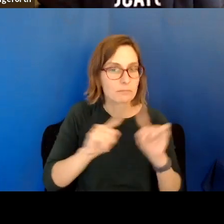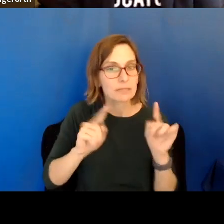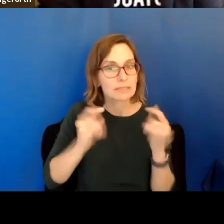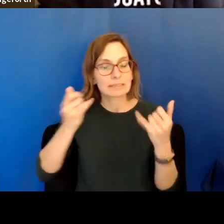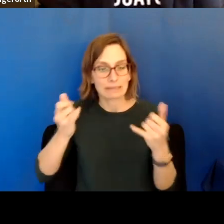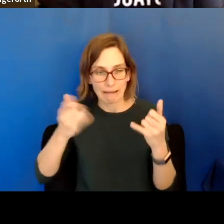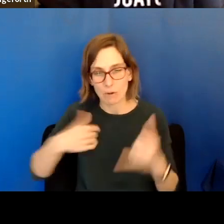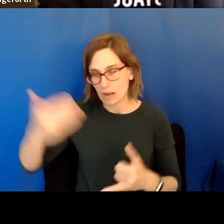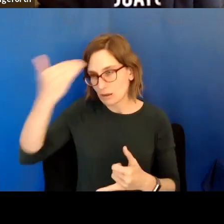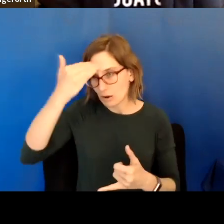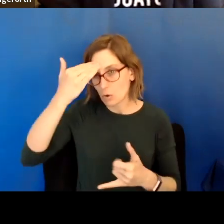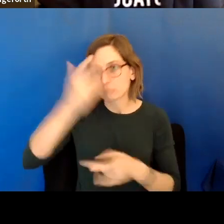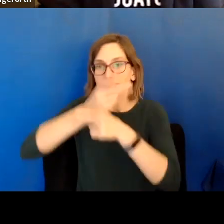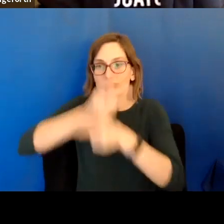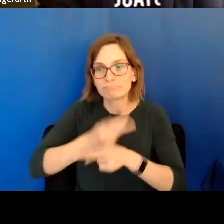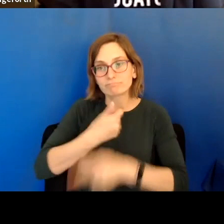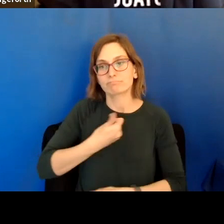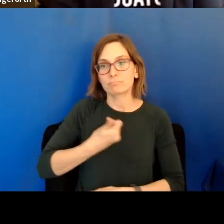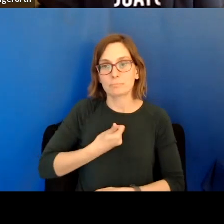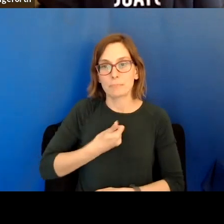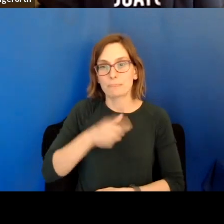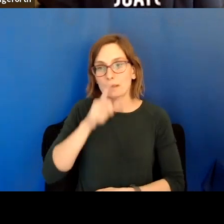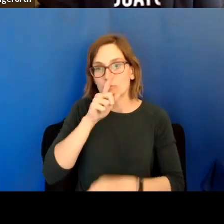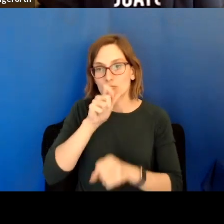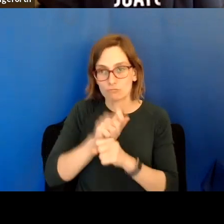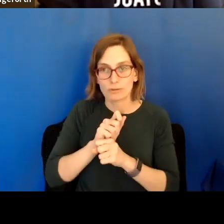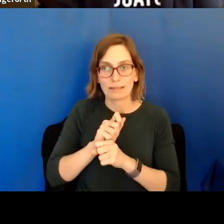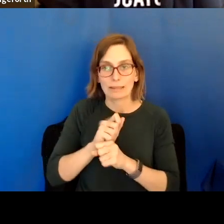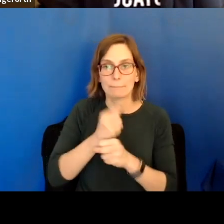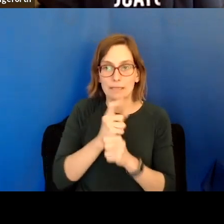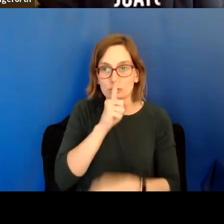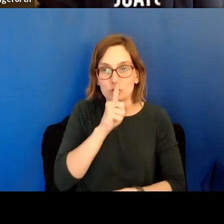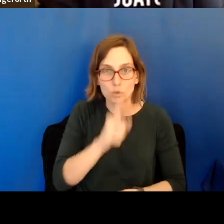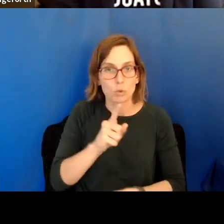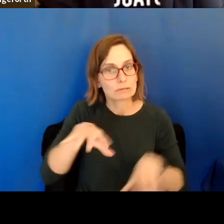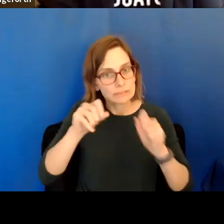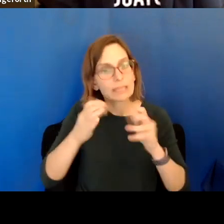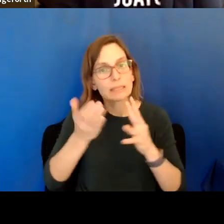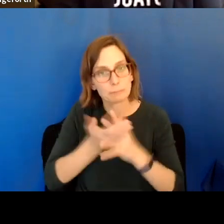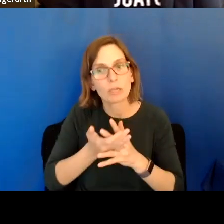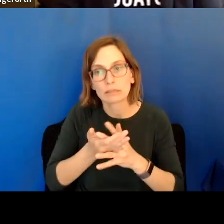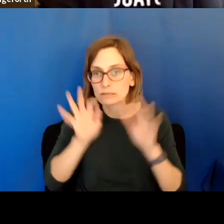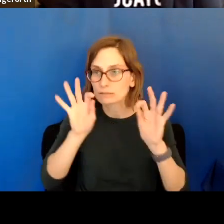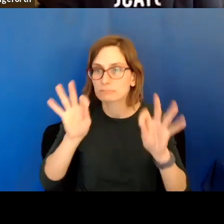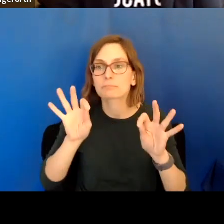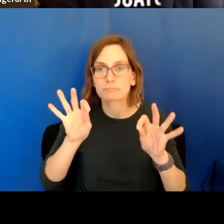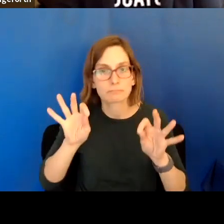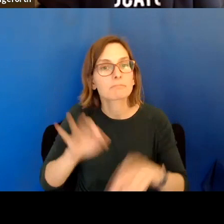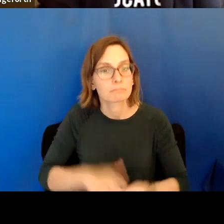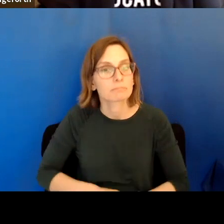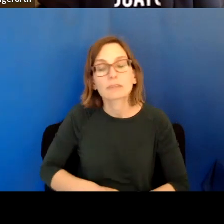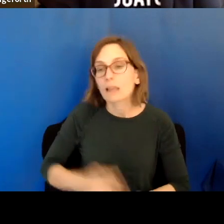to really take care of myself and how to really make sure that you're taking breaks. Mm-hmm. I think that's